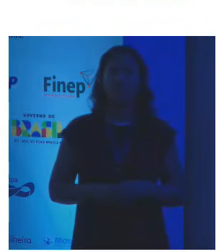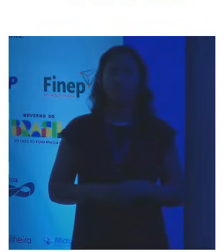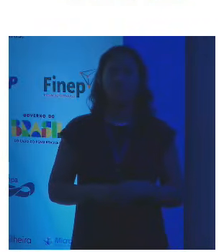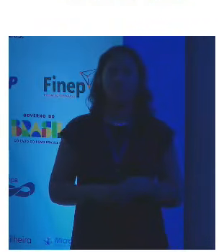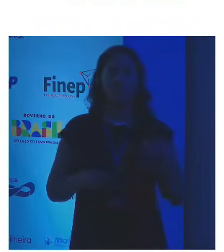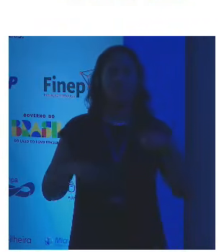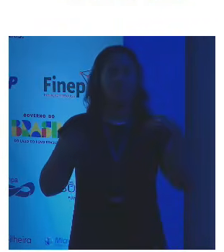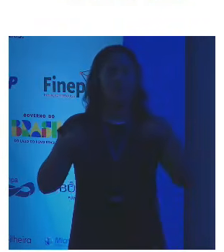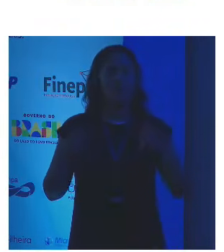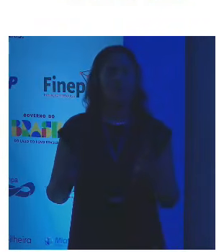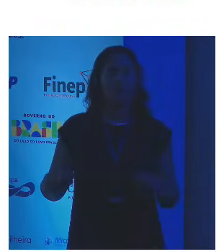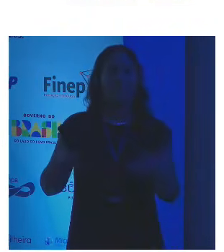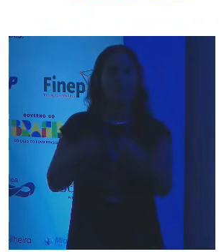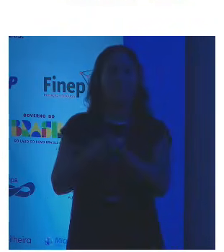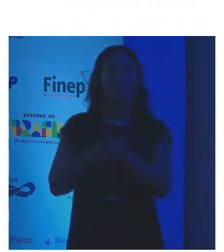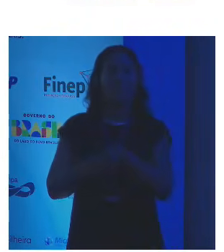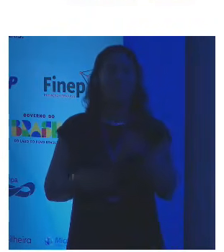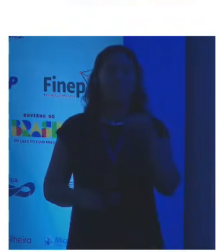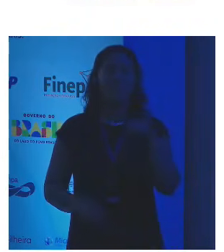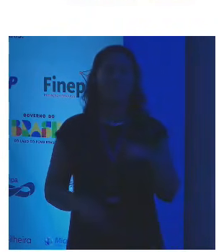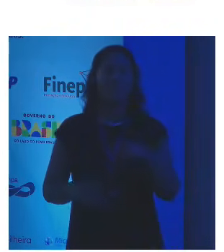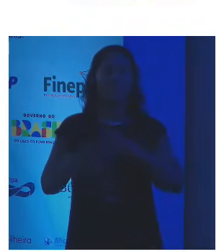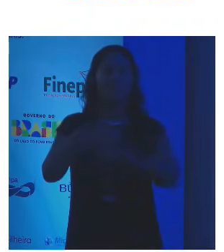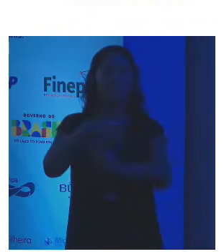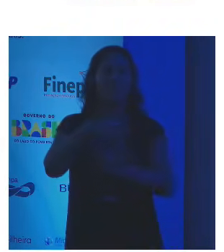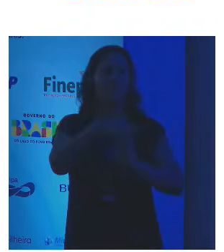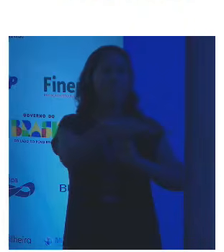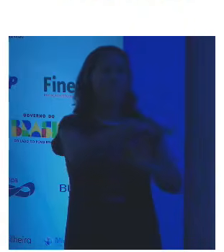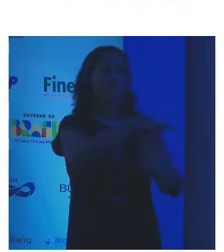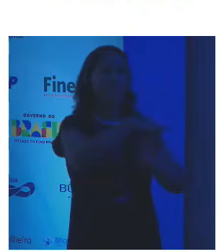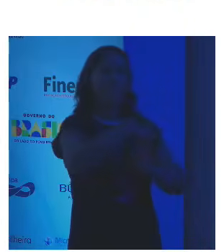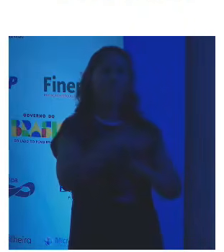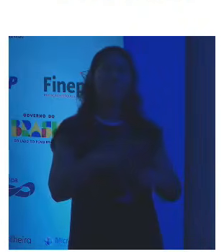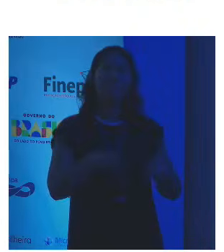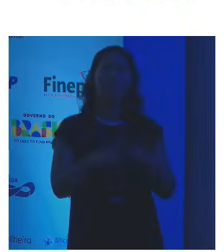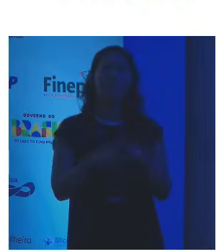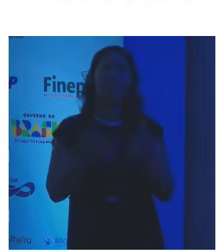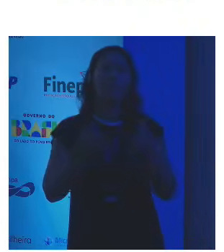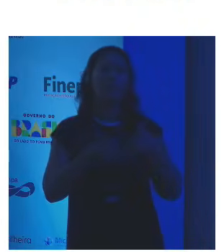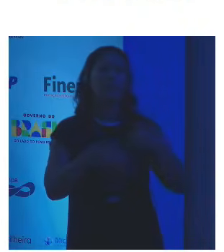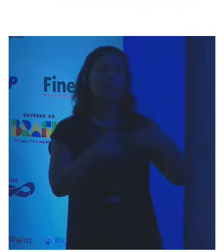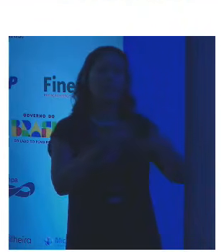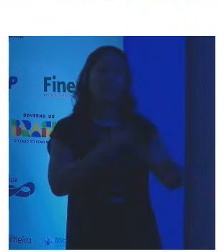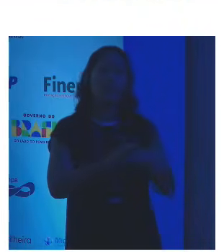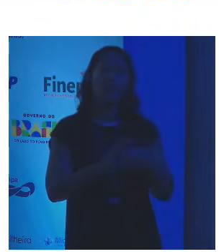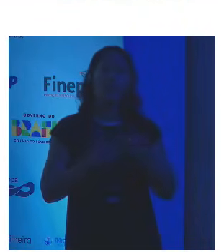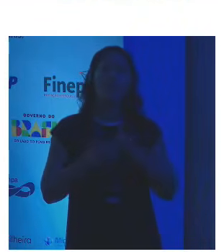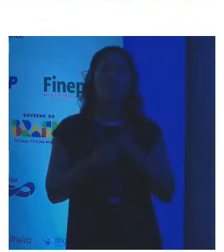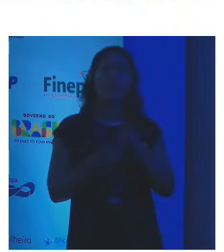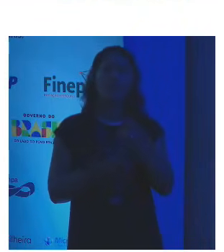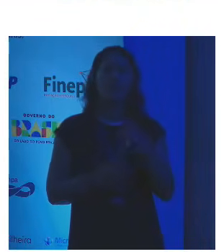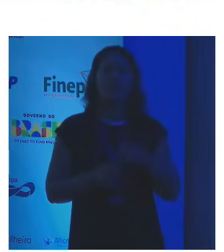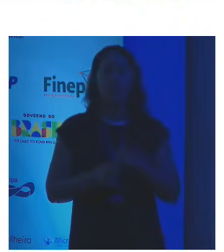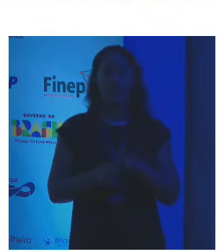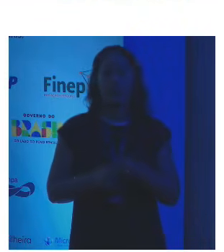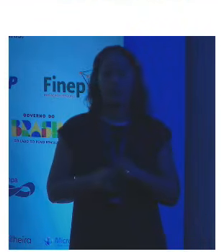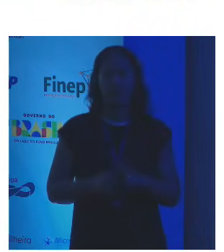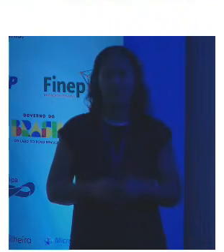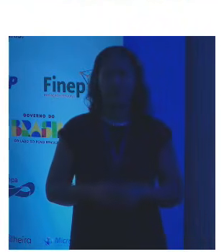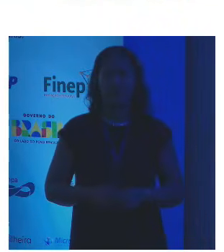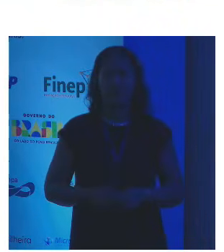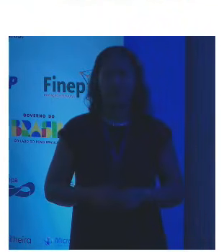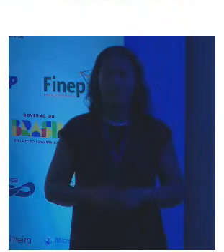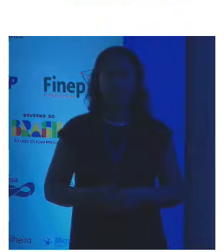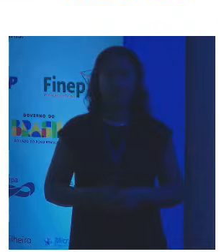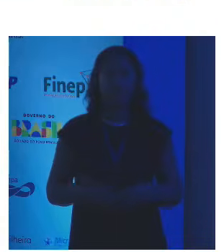partnership with INPO, and I'm really looking forward to develop this connection between what we do in Europe with the digital twin and what you're doing